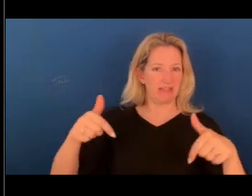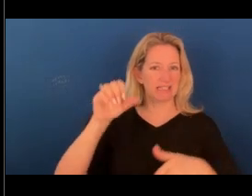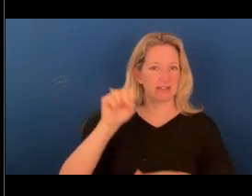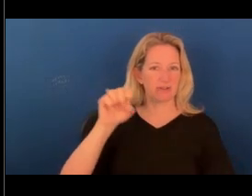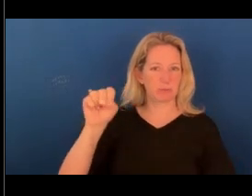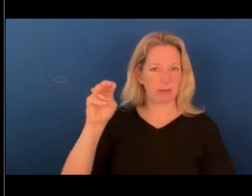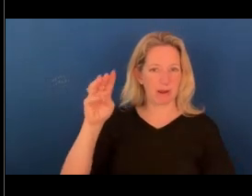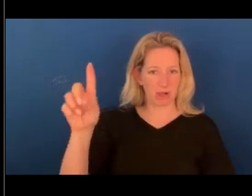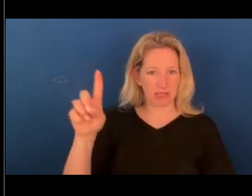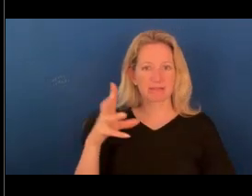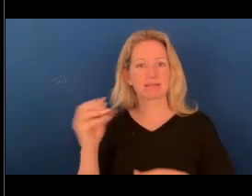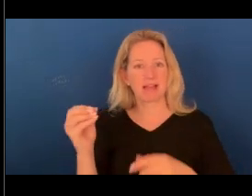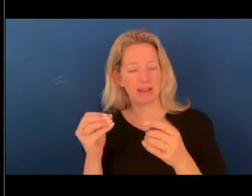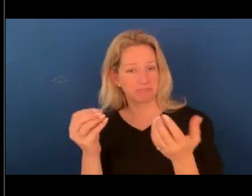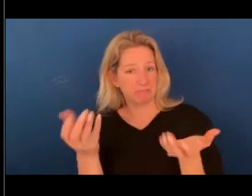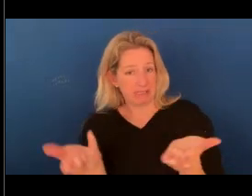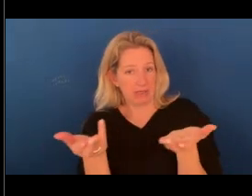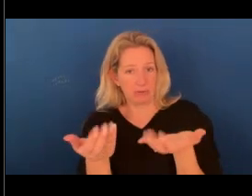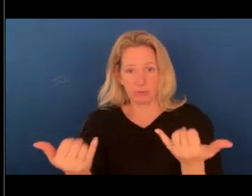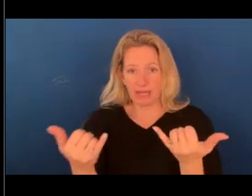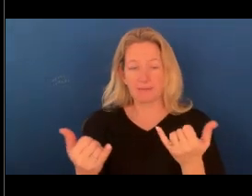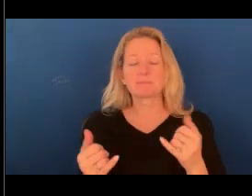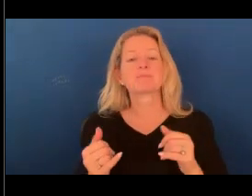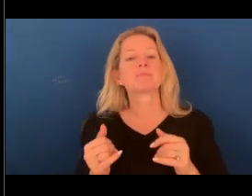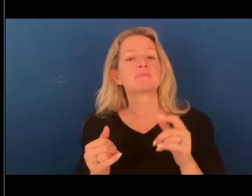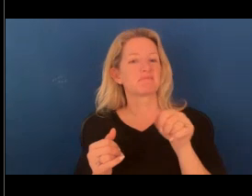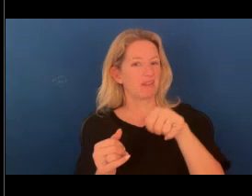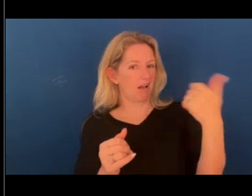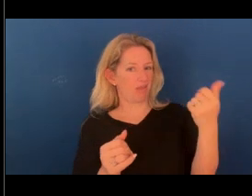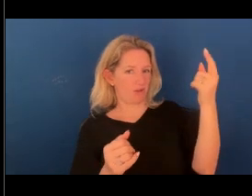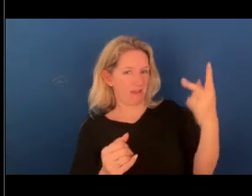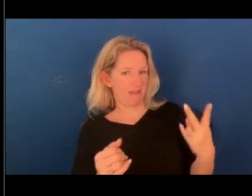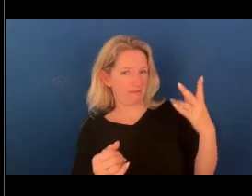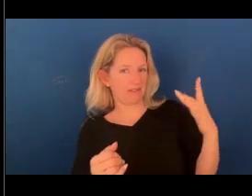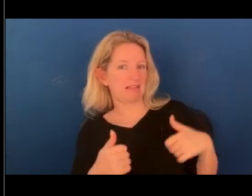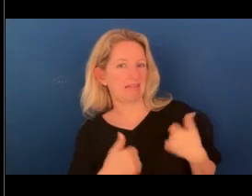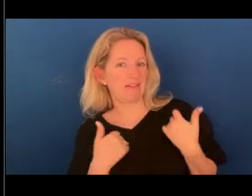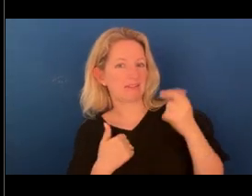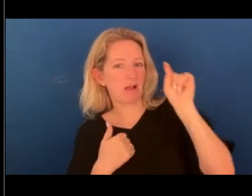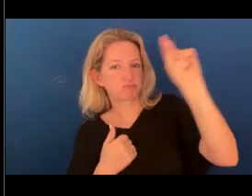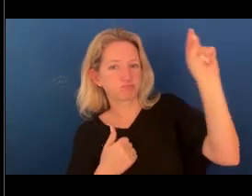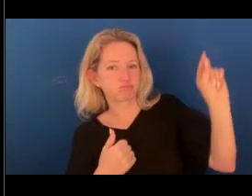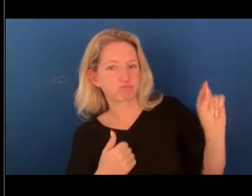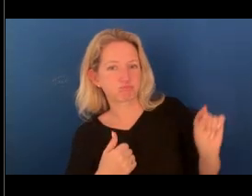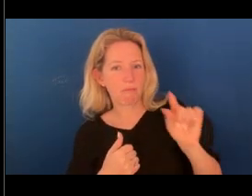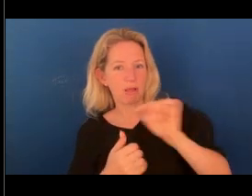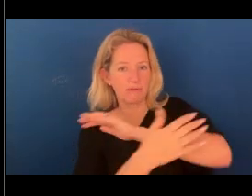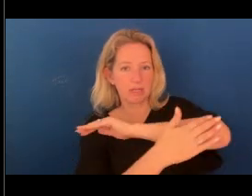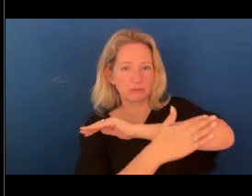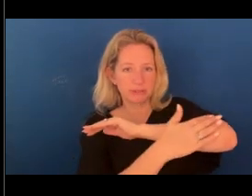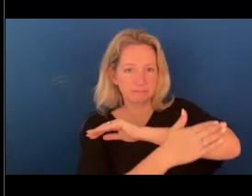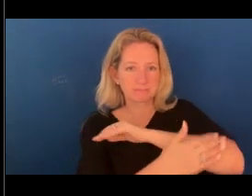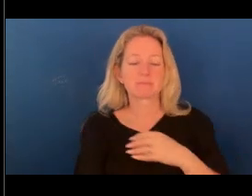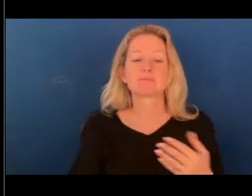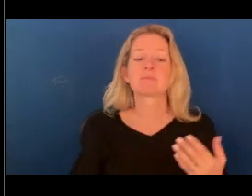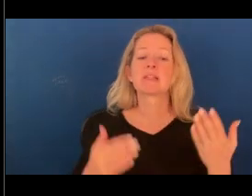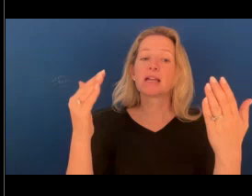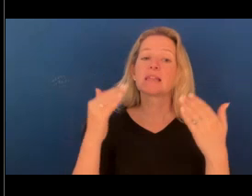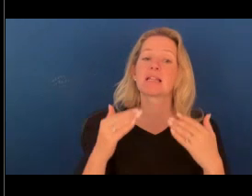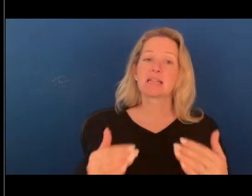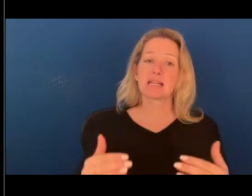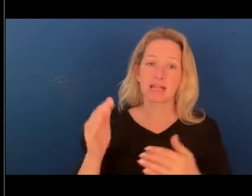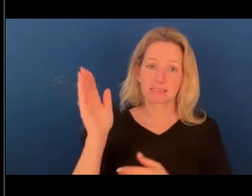on regional issues. You'll also hear from Marine Debris Deputy Director Mary Lee Howitt in the next presentation as part of the